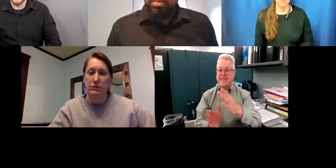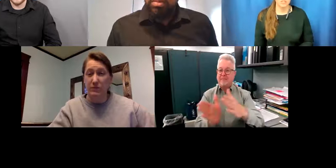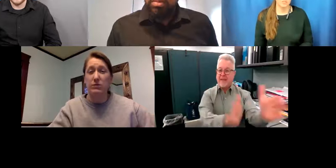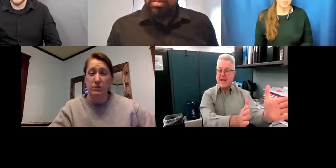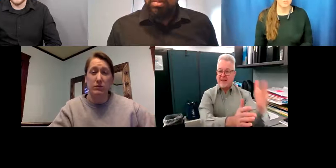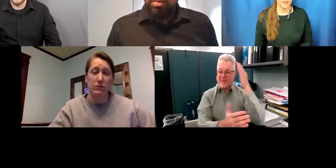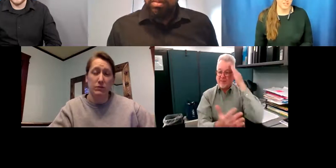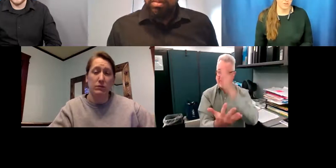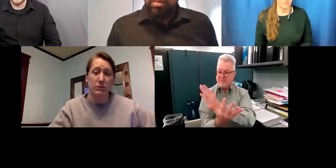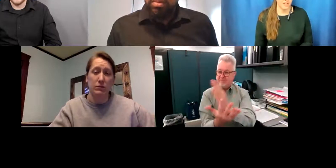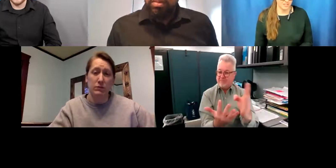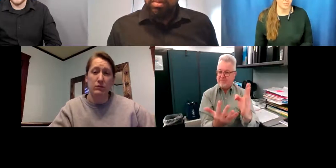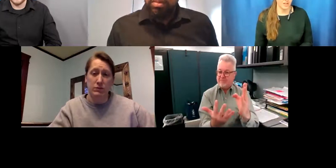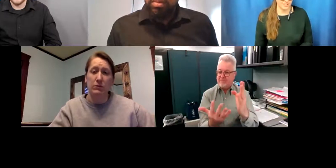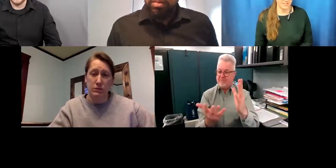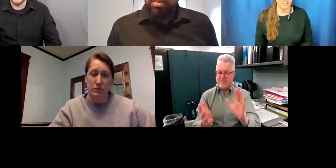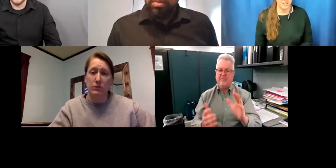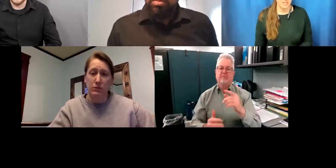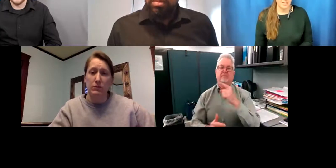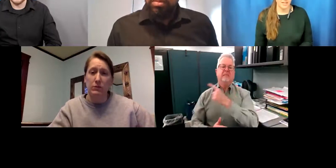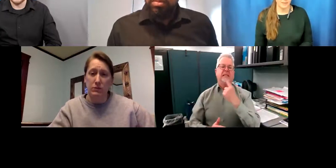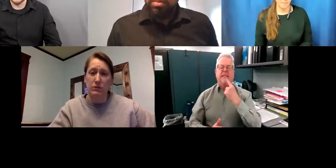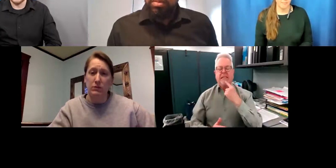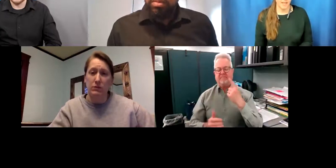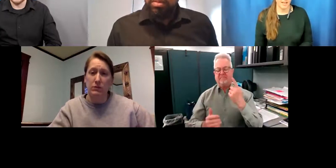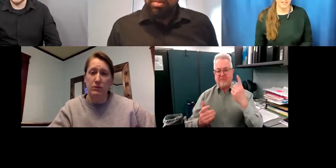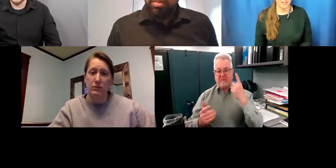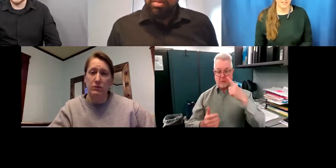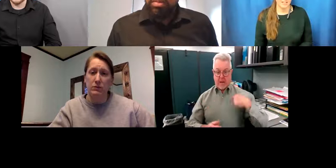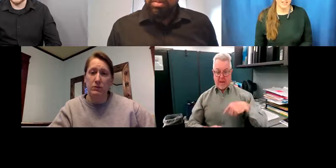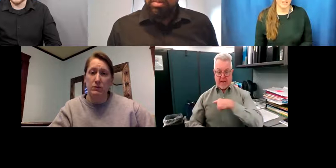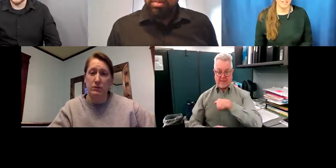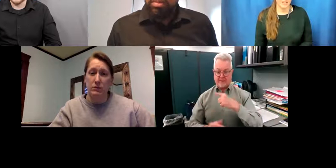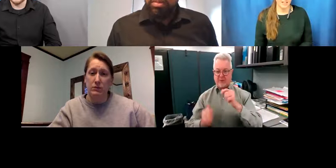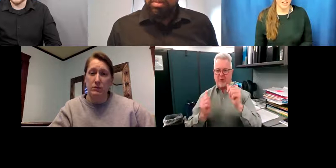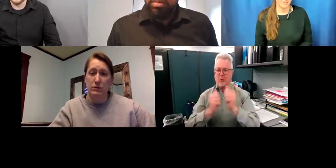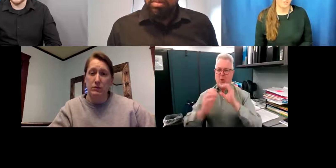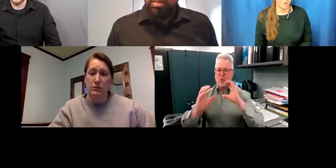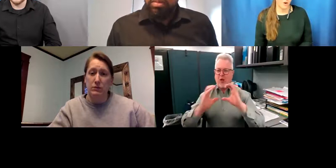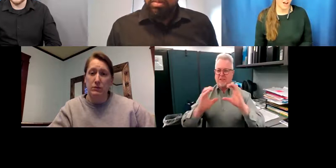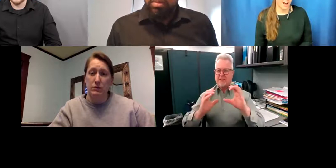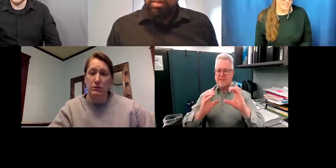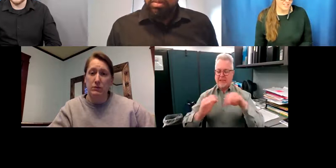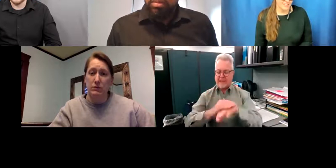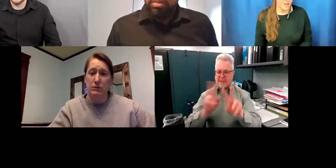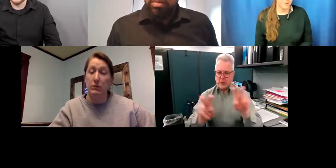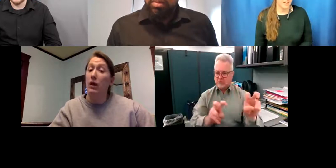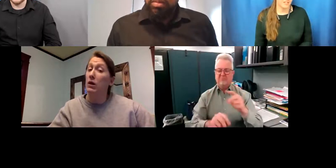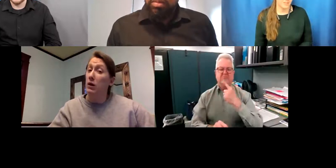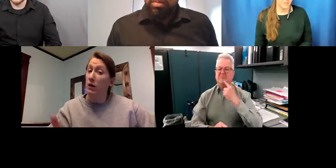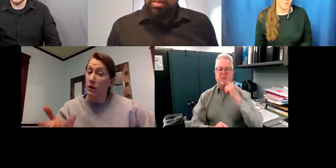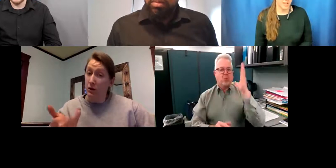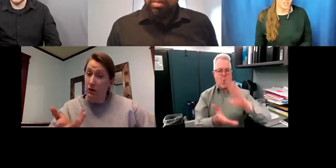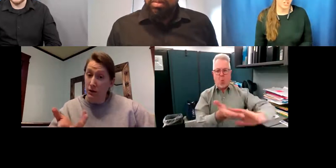to respect their phase process. And they said that for us, because